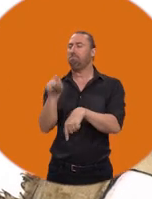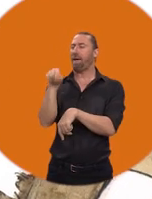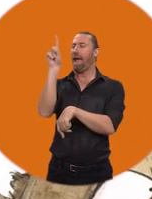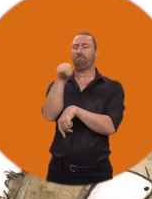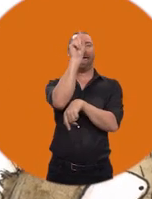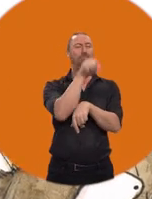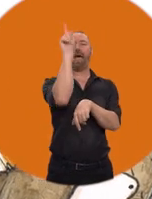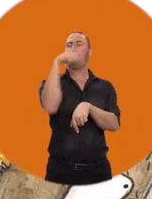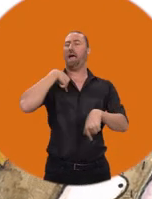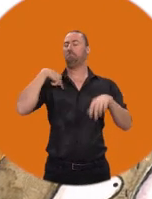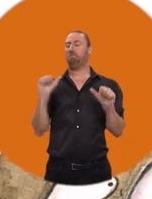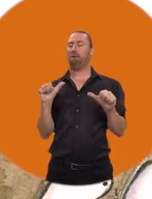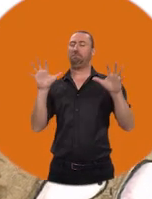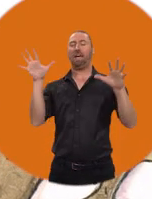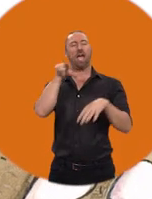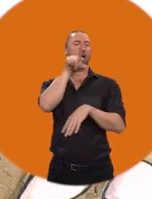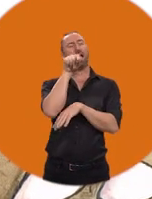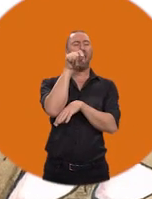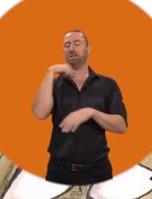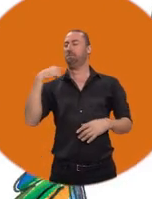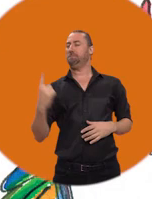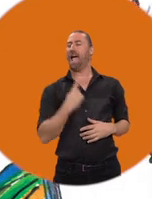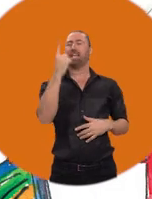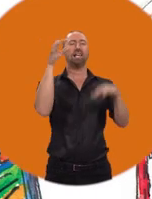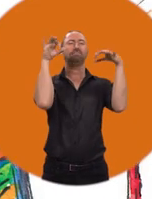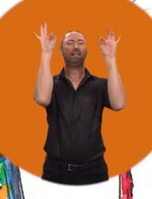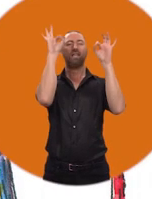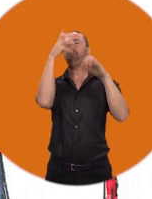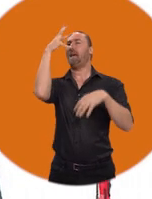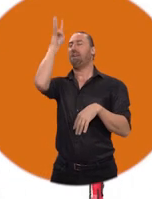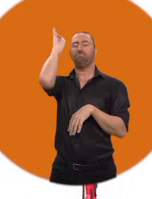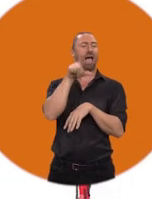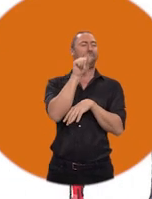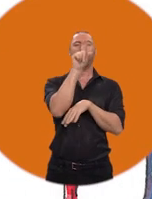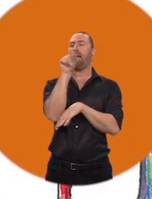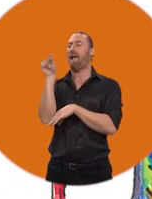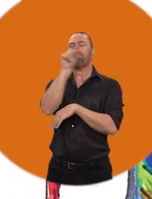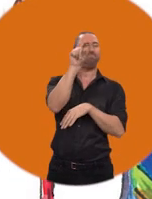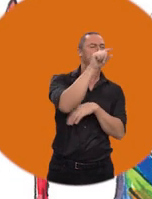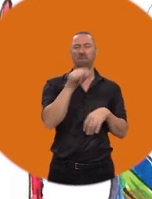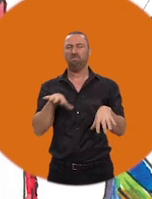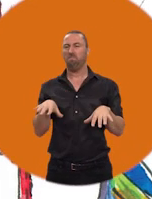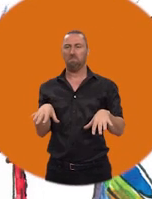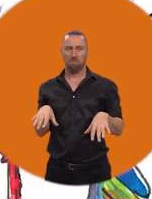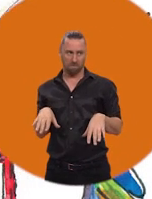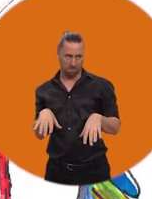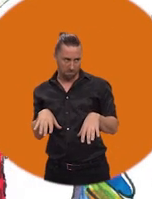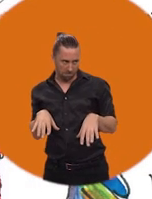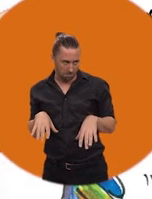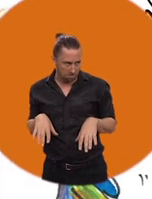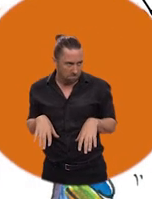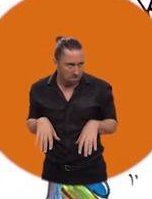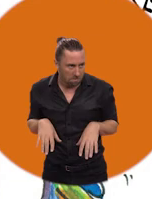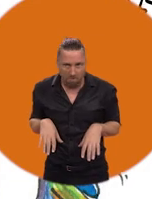yelling, I'm Funky Chicken, the most unique. The animals stared, not knowing what to do. They couldn't believe all